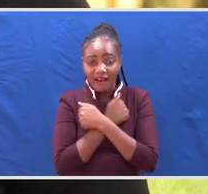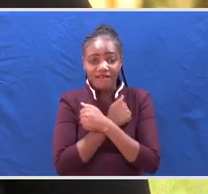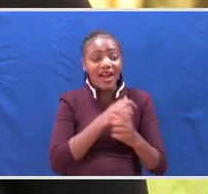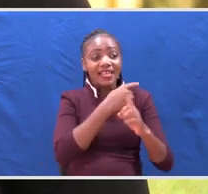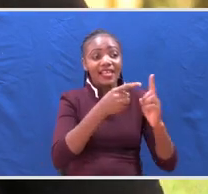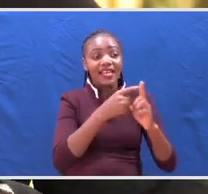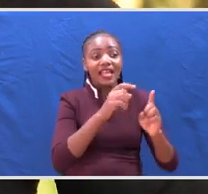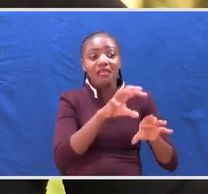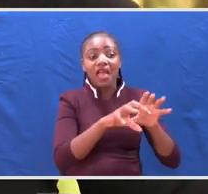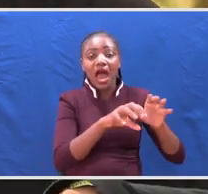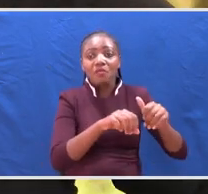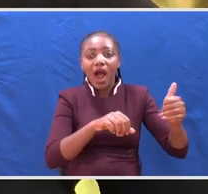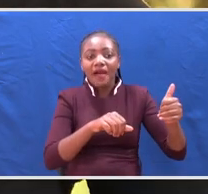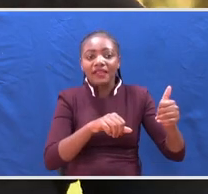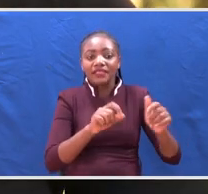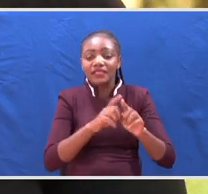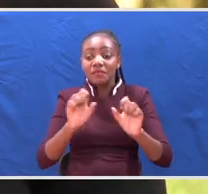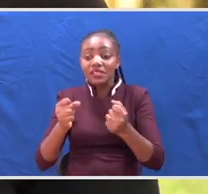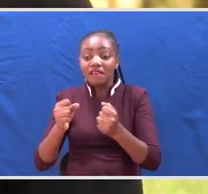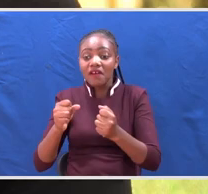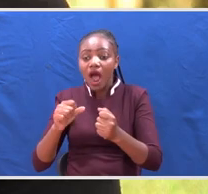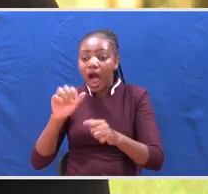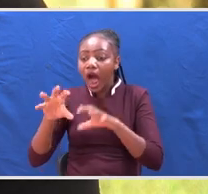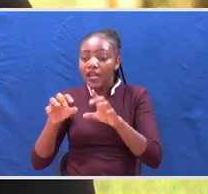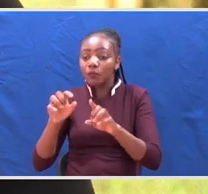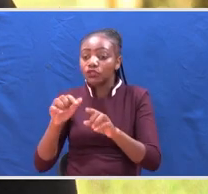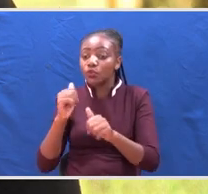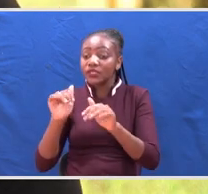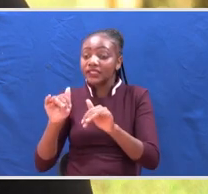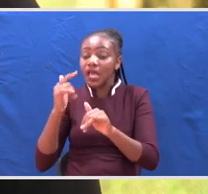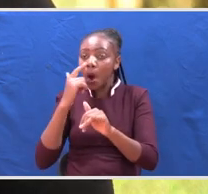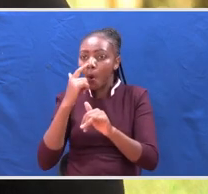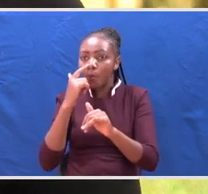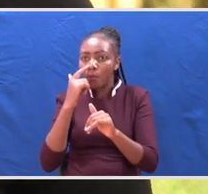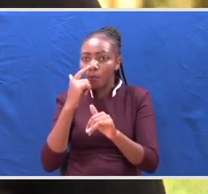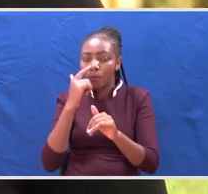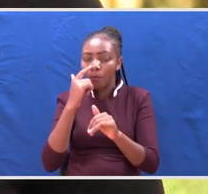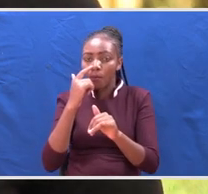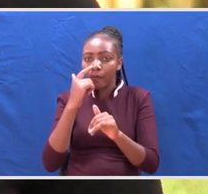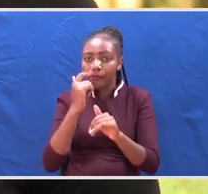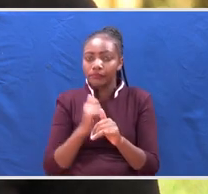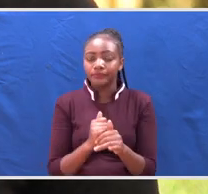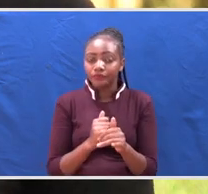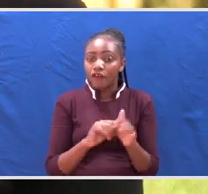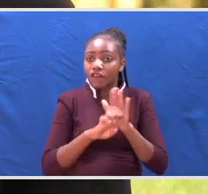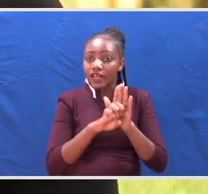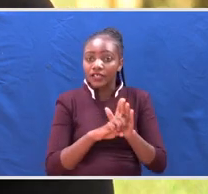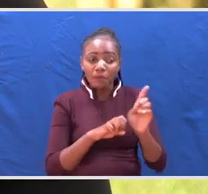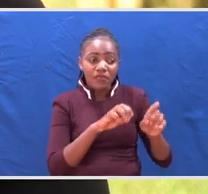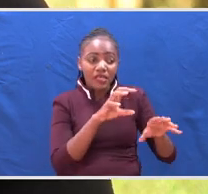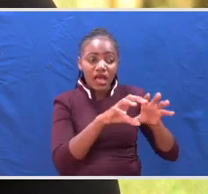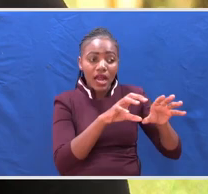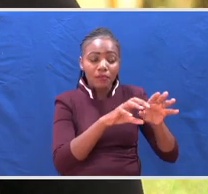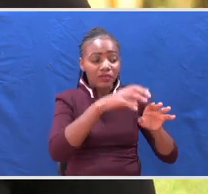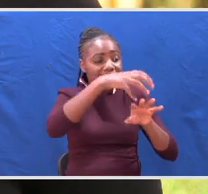it and save the rest from being fed by predators like lion and also